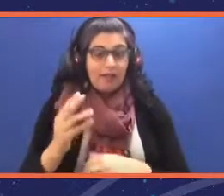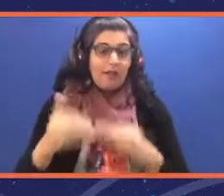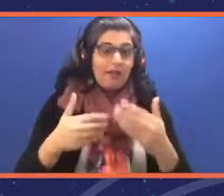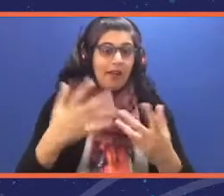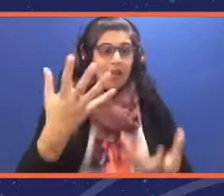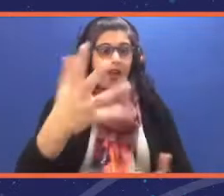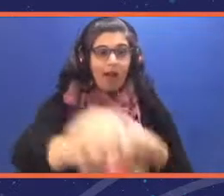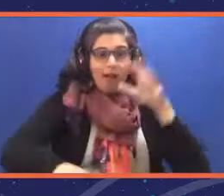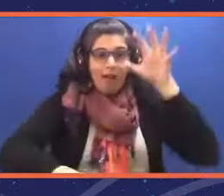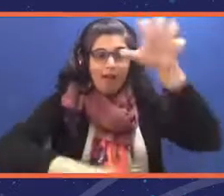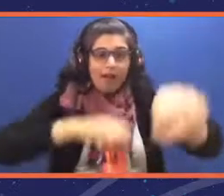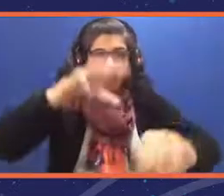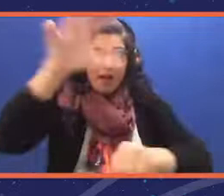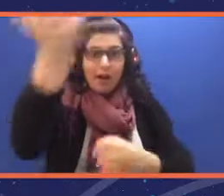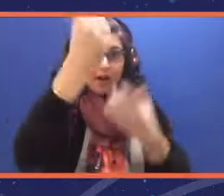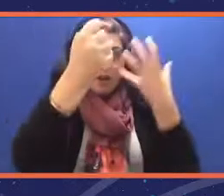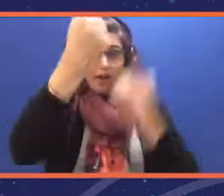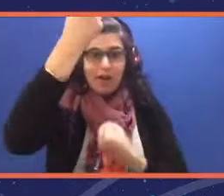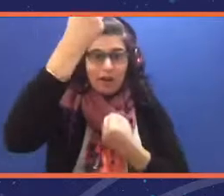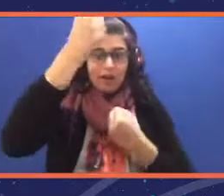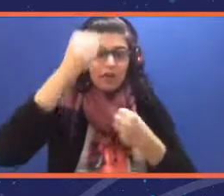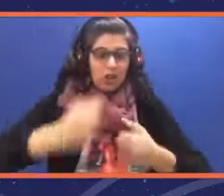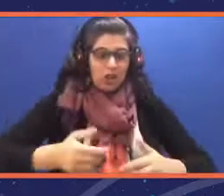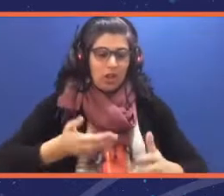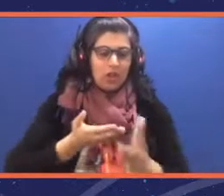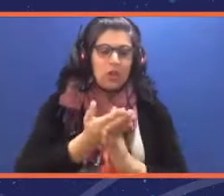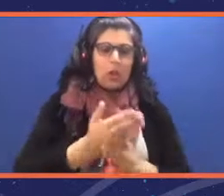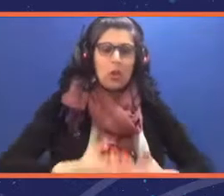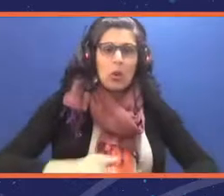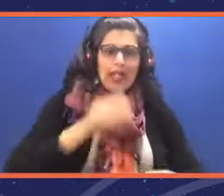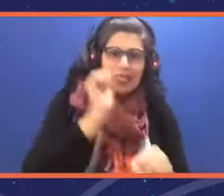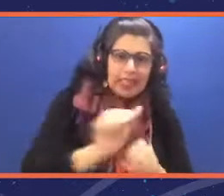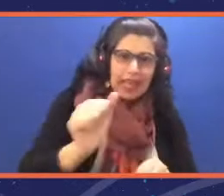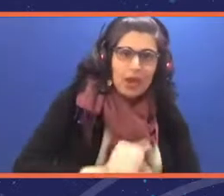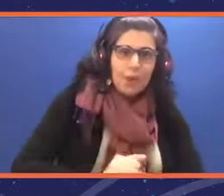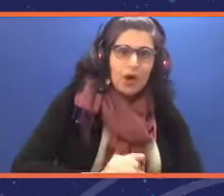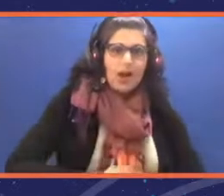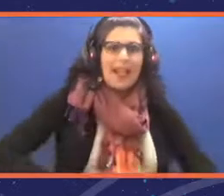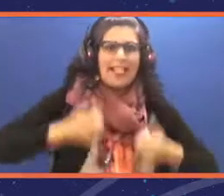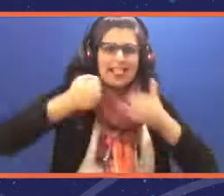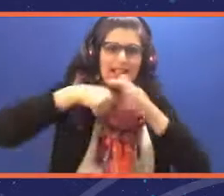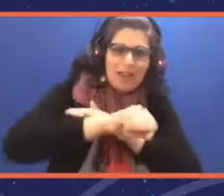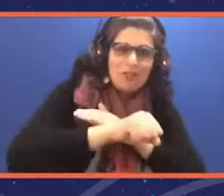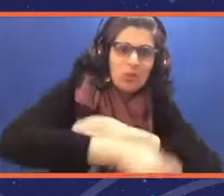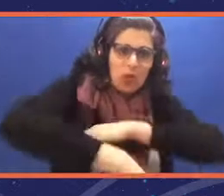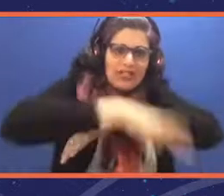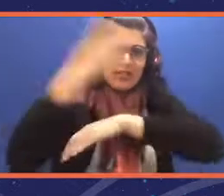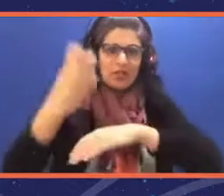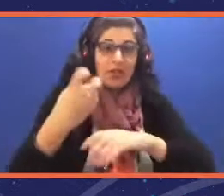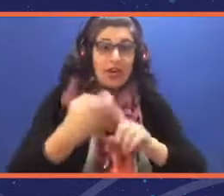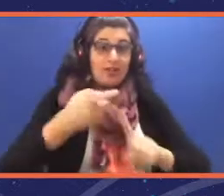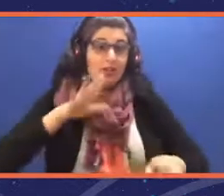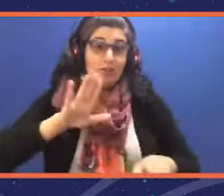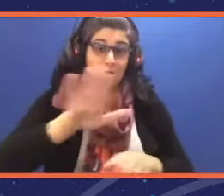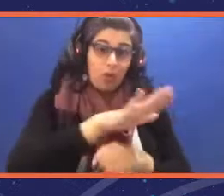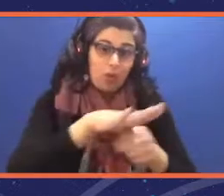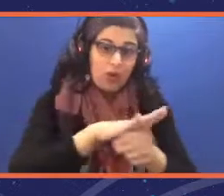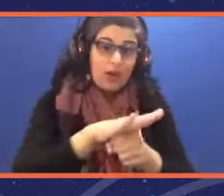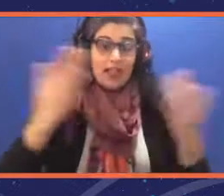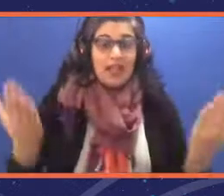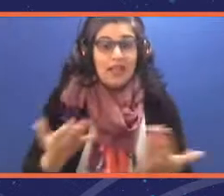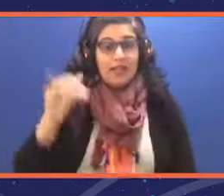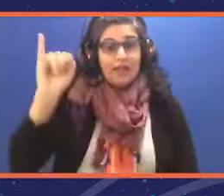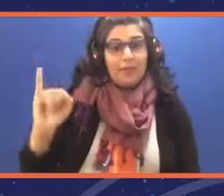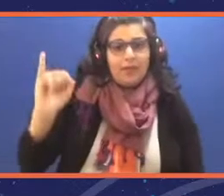colonization through labor and life source extraction and exploitation in your bioregion. Here in Oakland, we lift